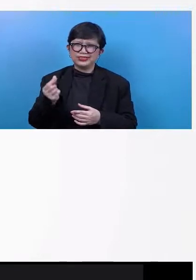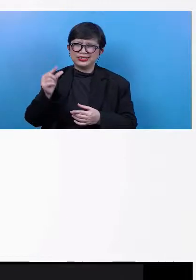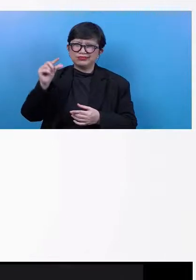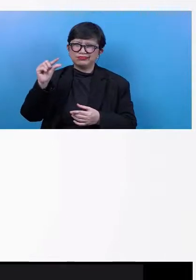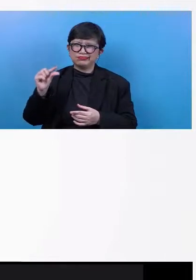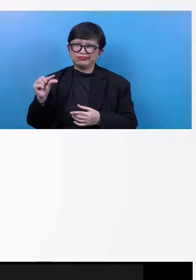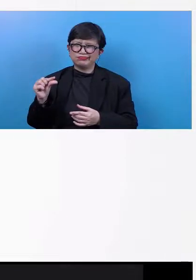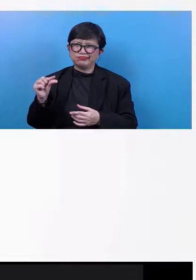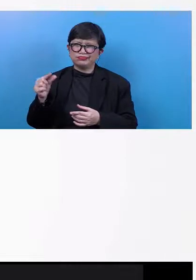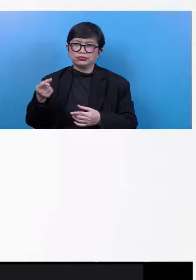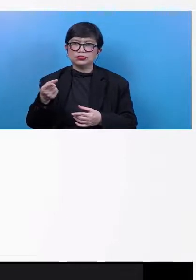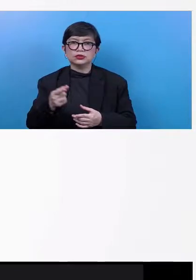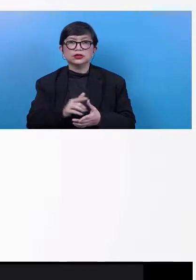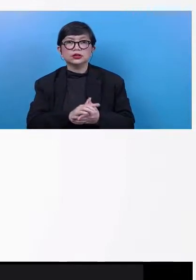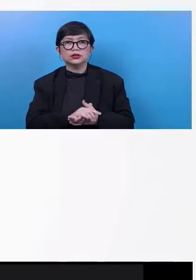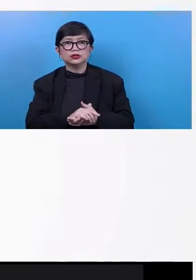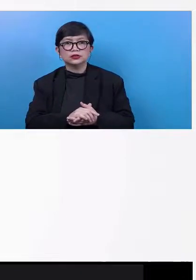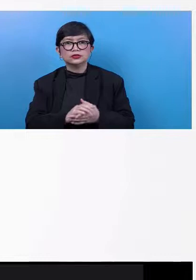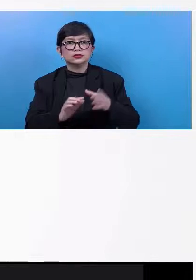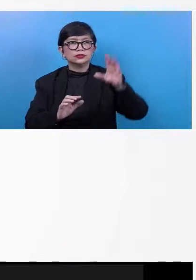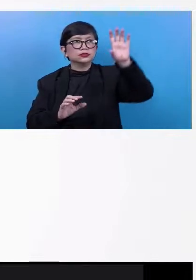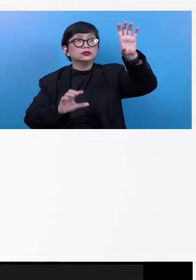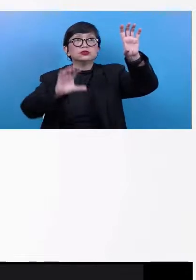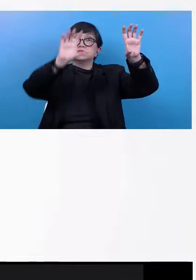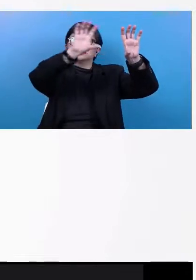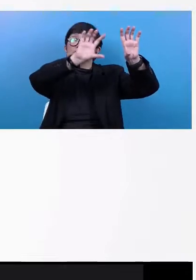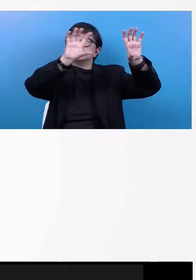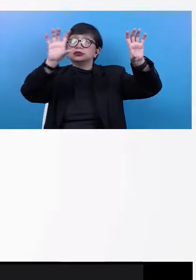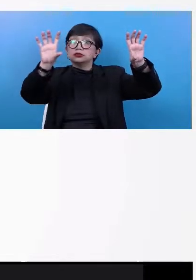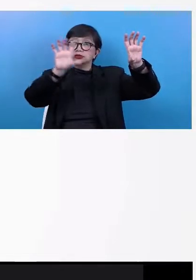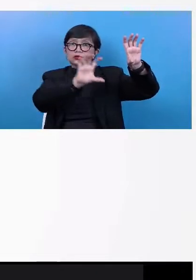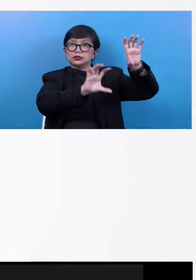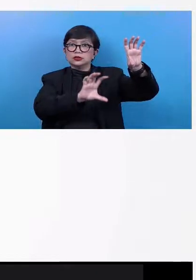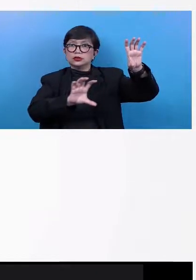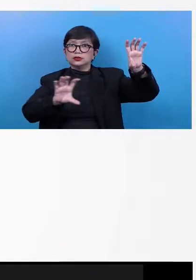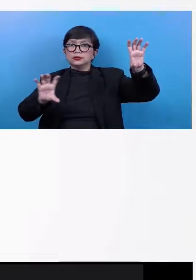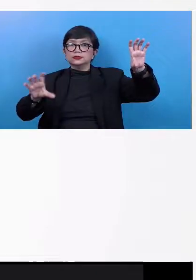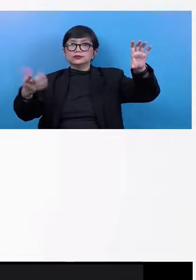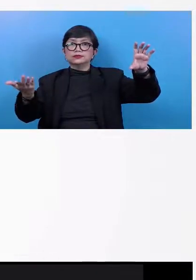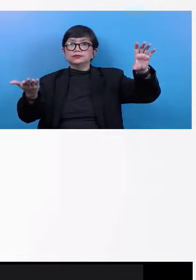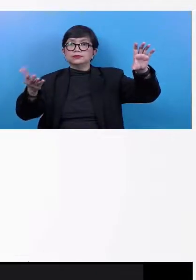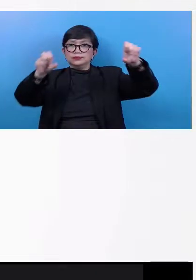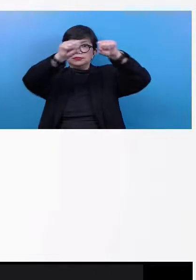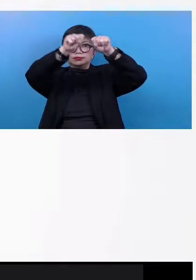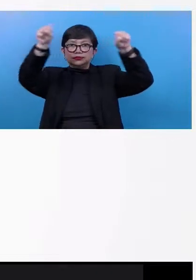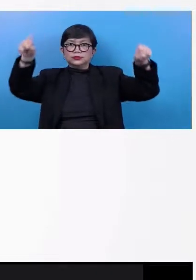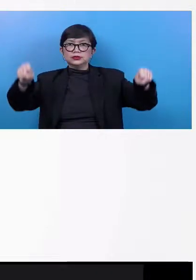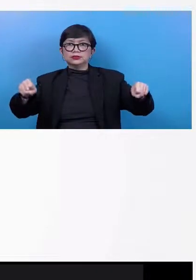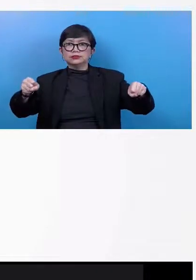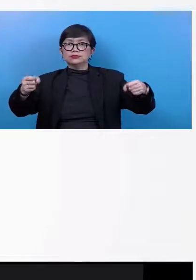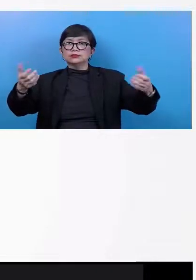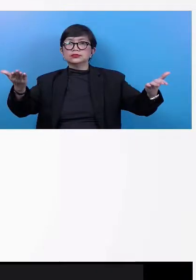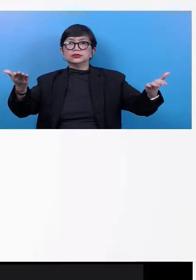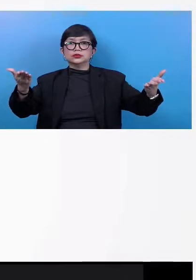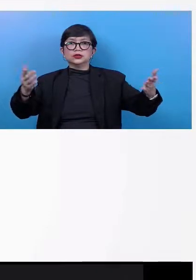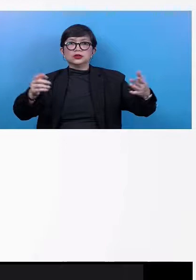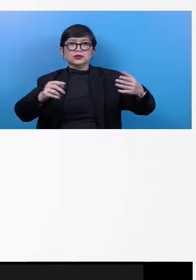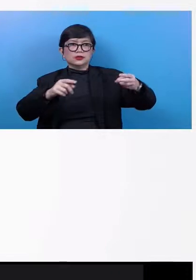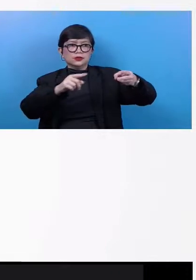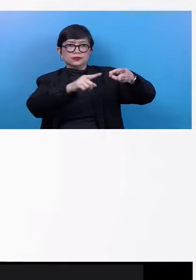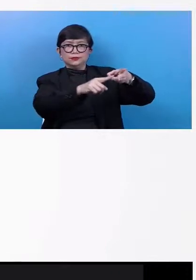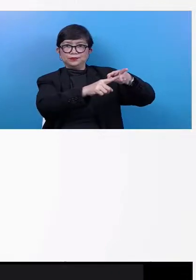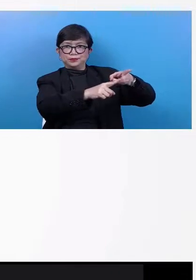drawing a visual map about how what your system looks like. Now, once you get into tier 2, that's when we start getting